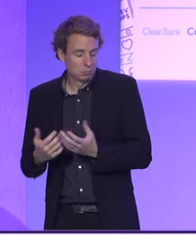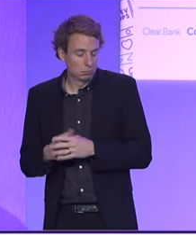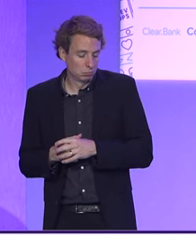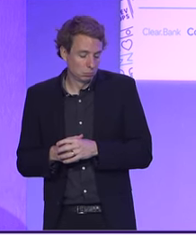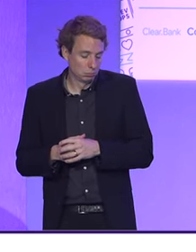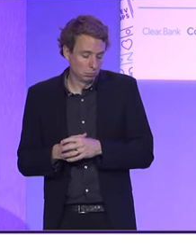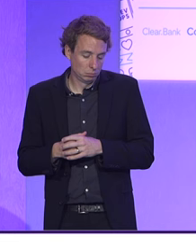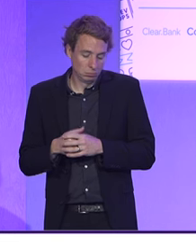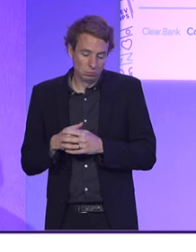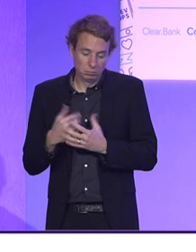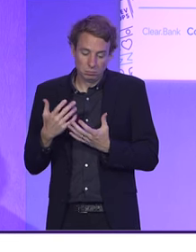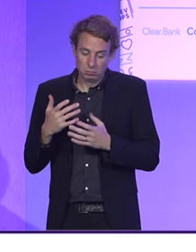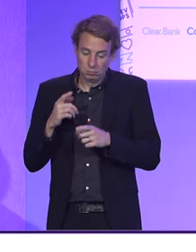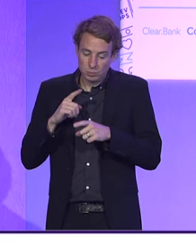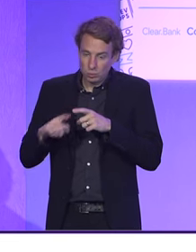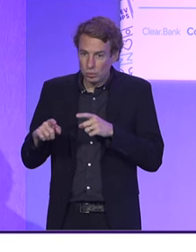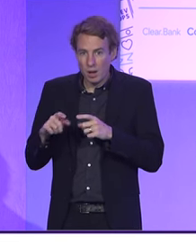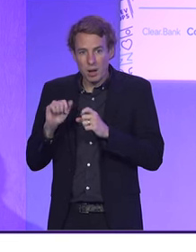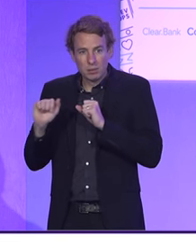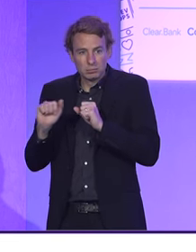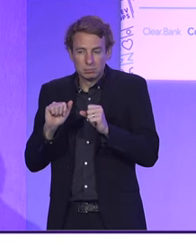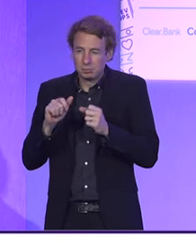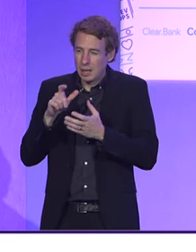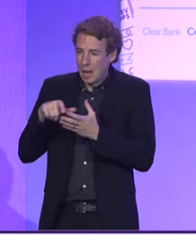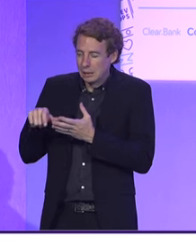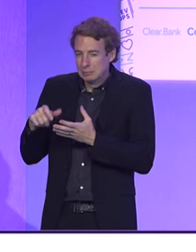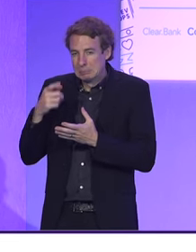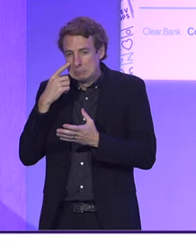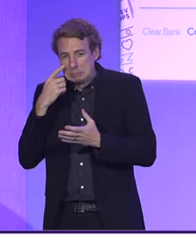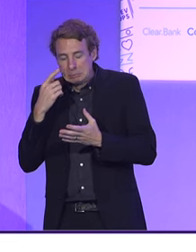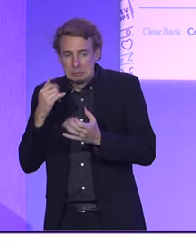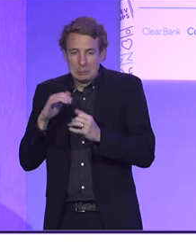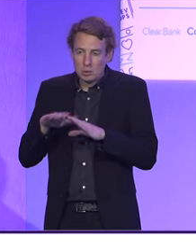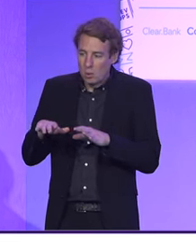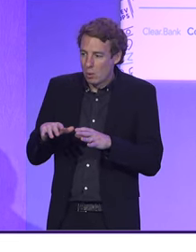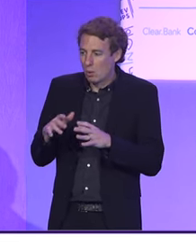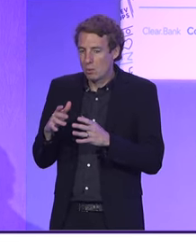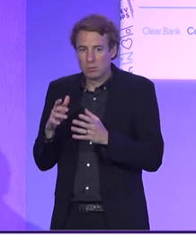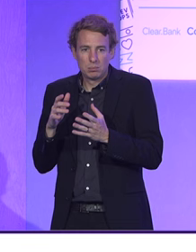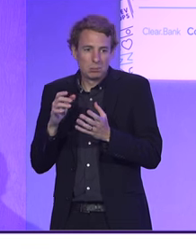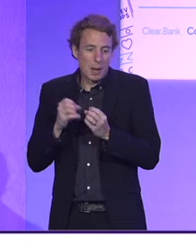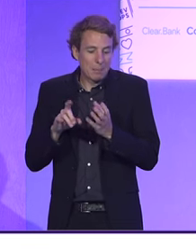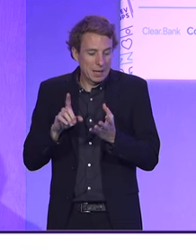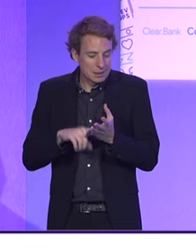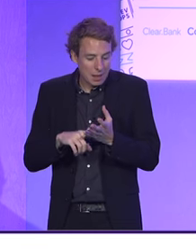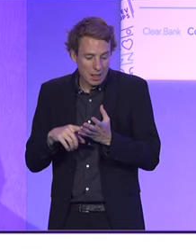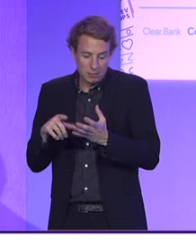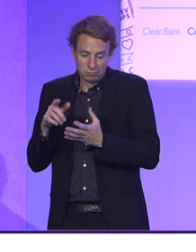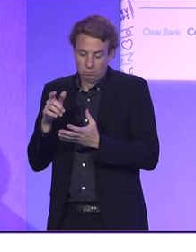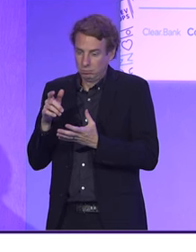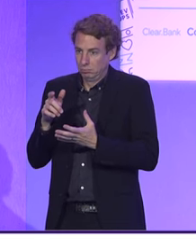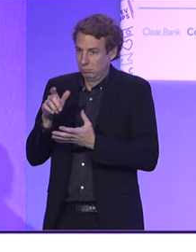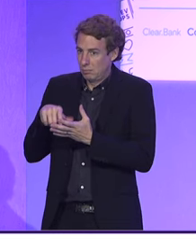I'm right with the license. Maybe yes, maybe not. In the case of this FSBSL license, it's very big,